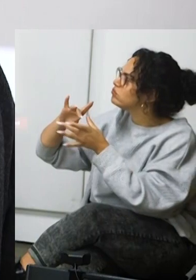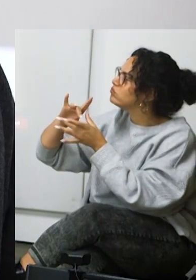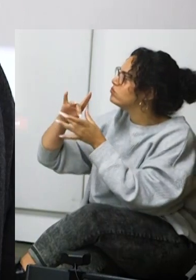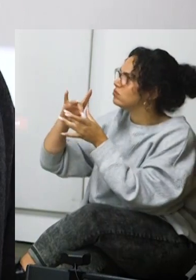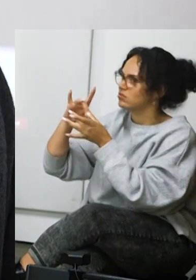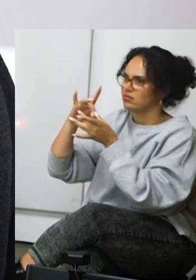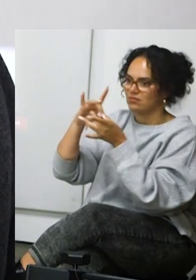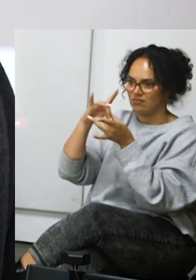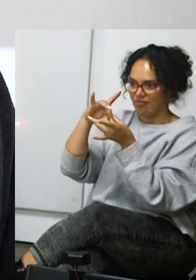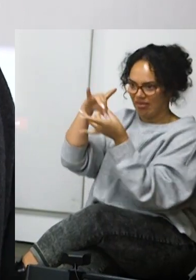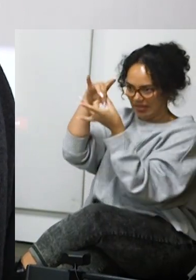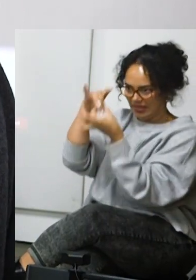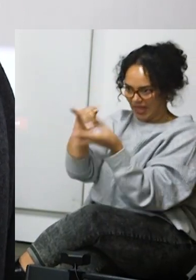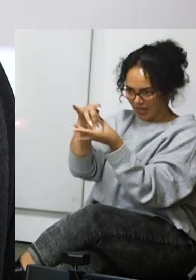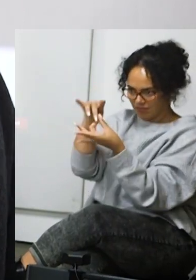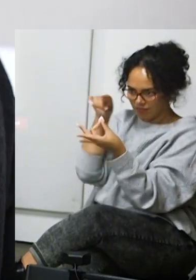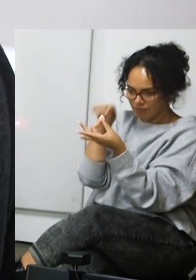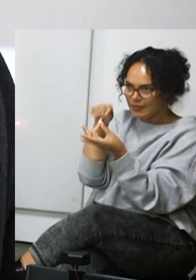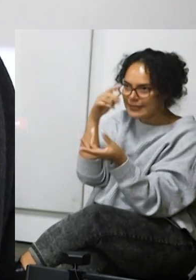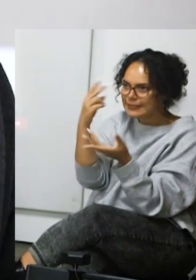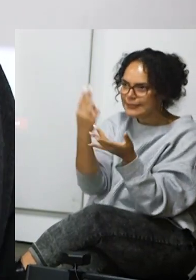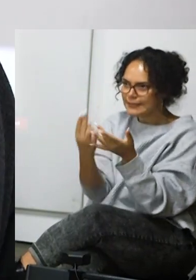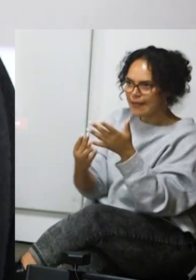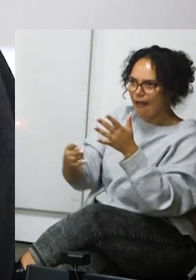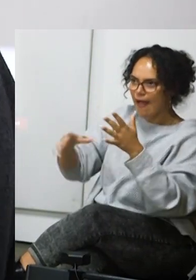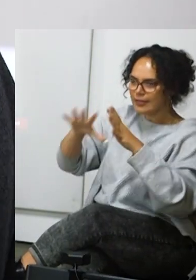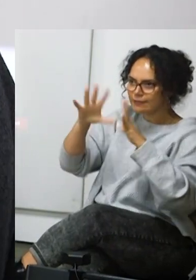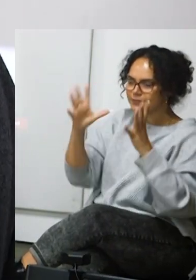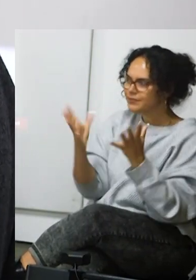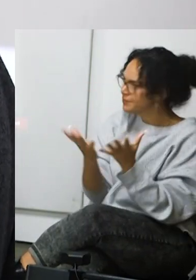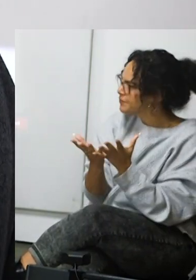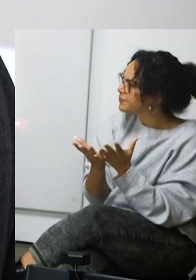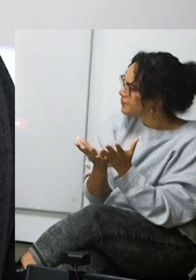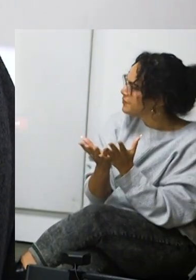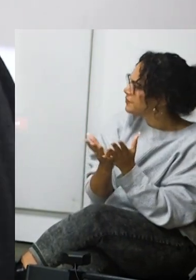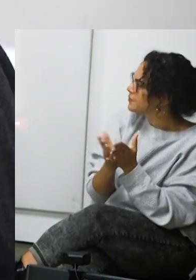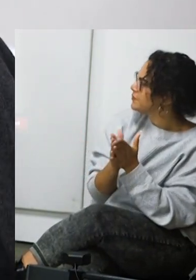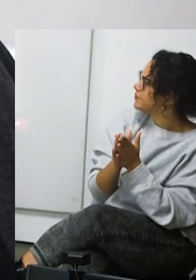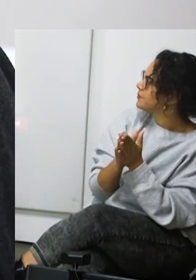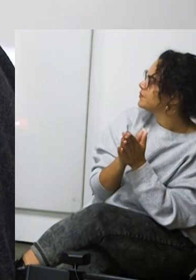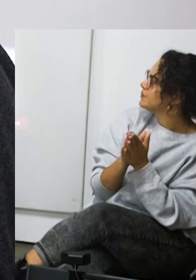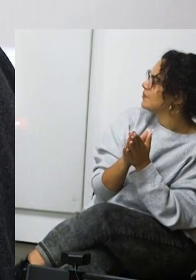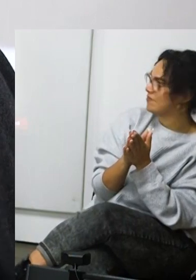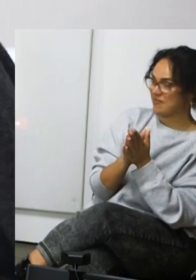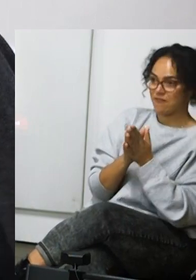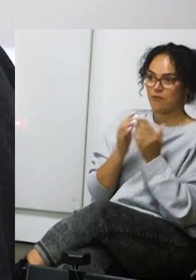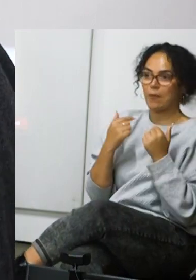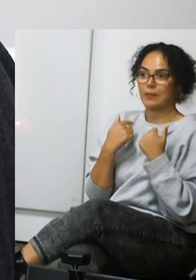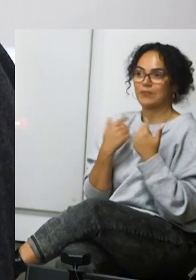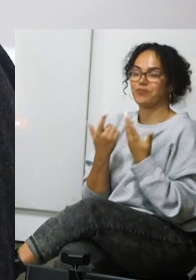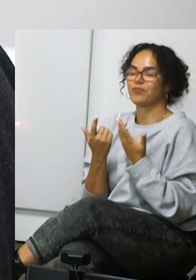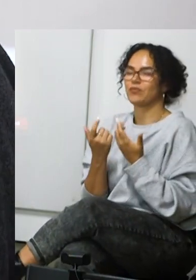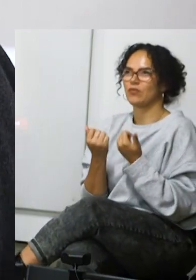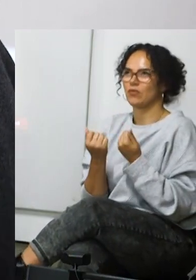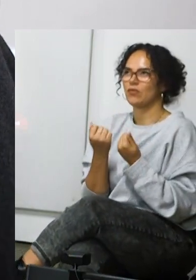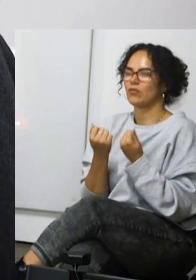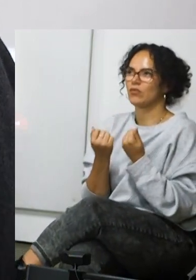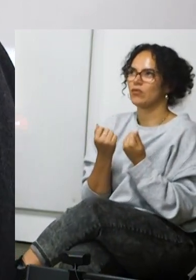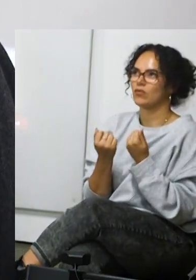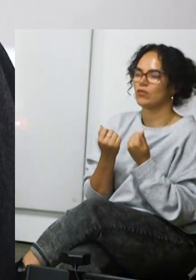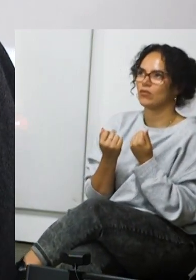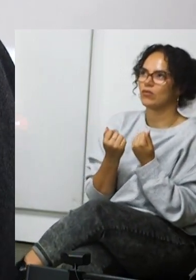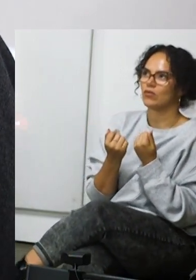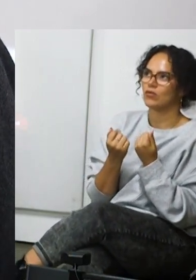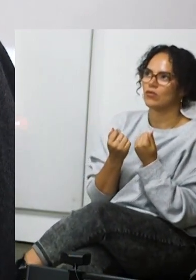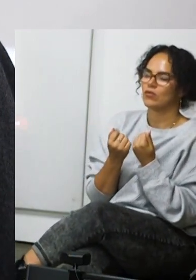is what design practice is so adept at, like that, you know, and it's in that way that I think that these creative practices are